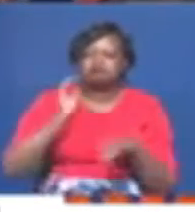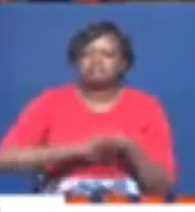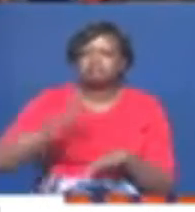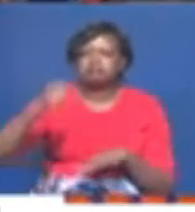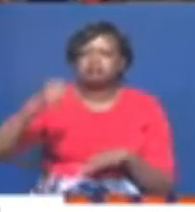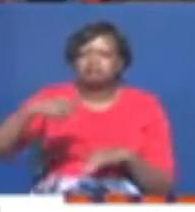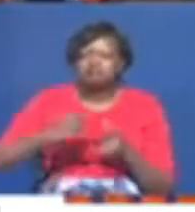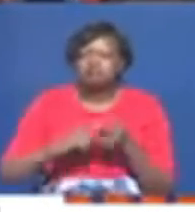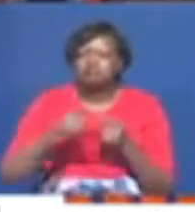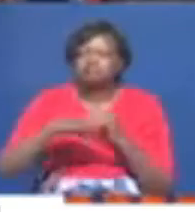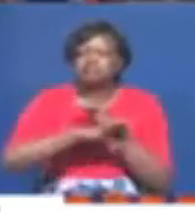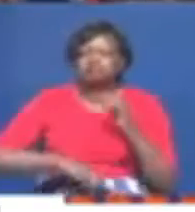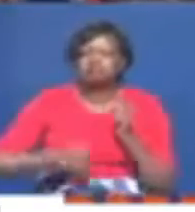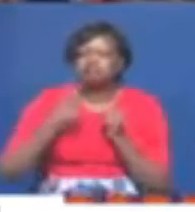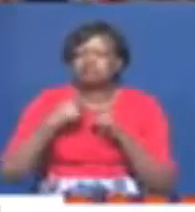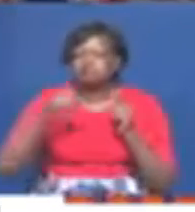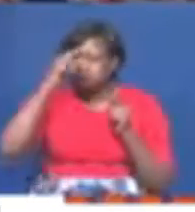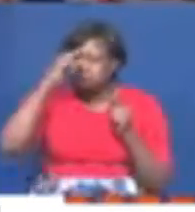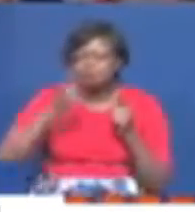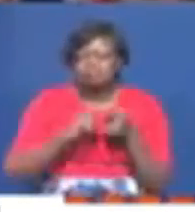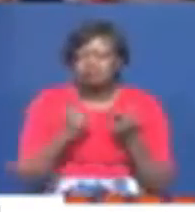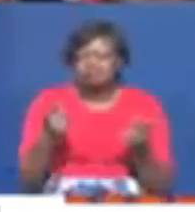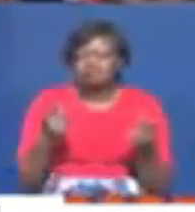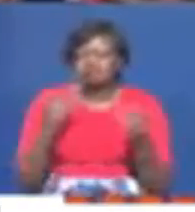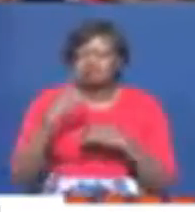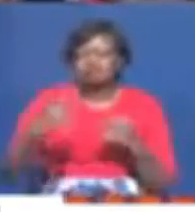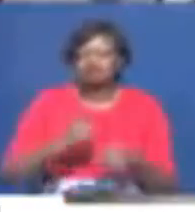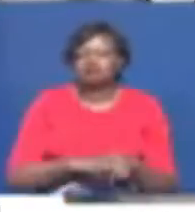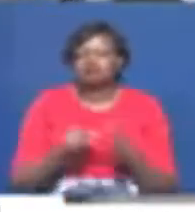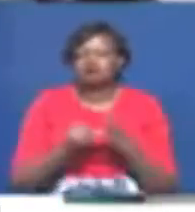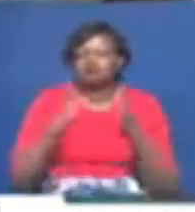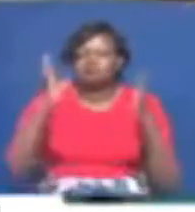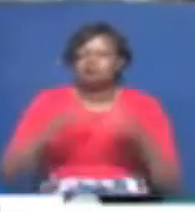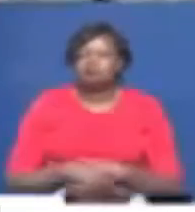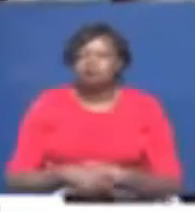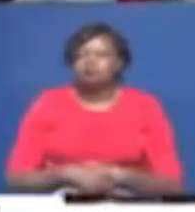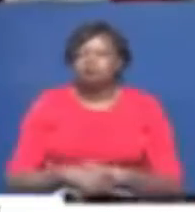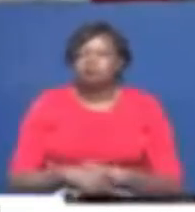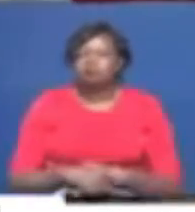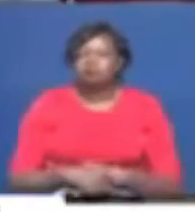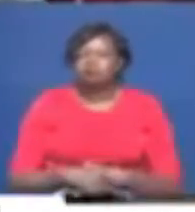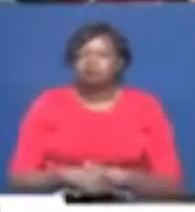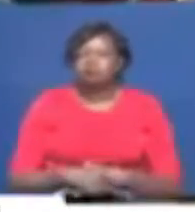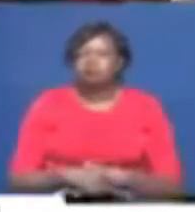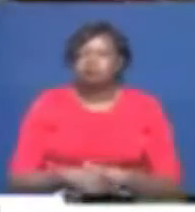kwa sivitali, your days are numbered, my friend.